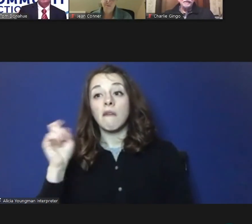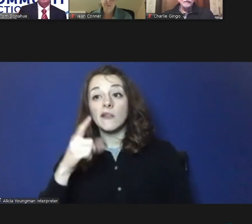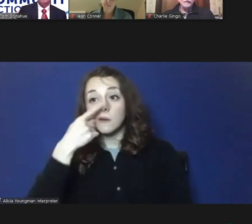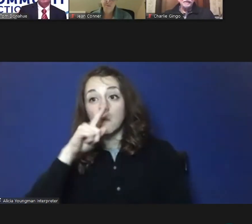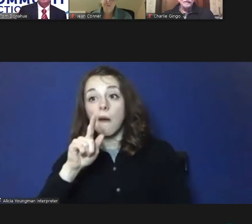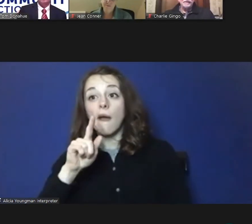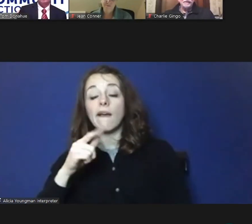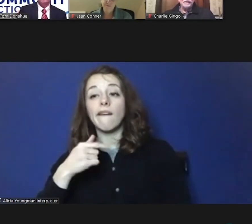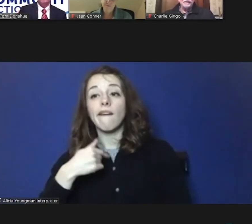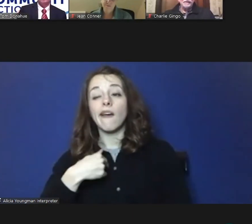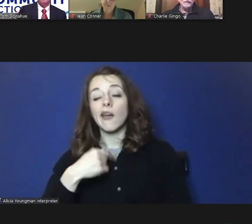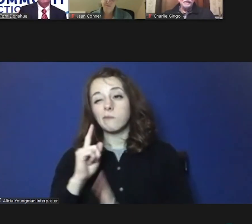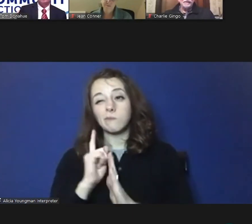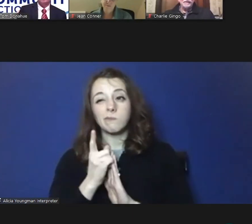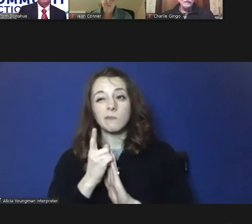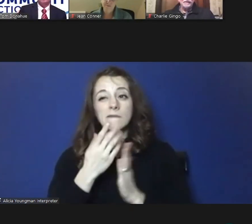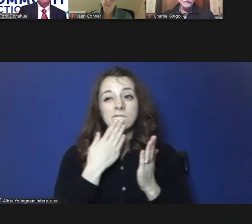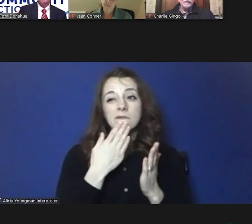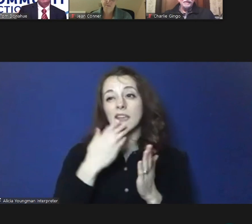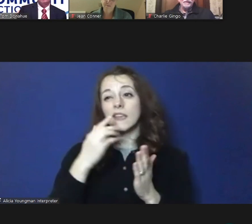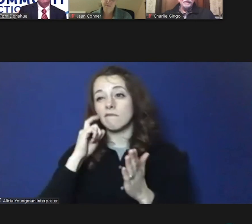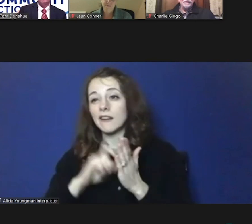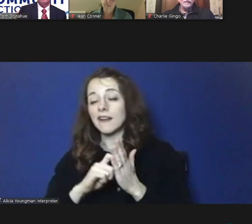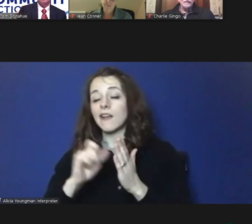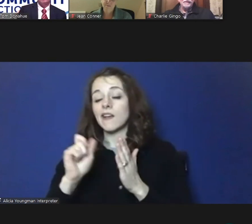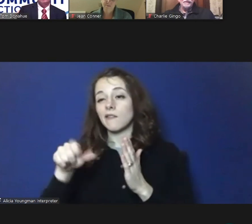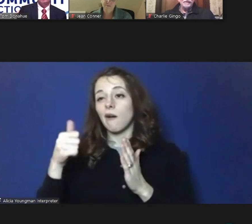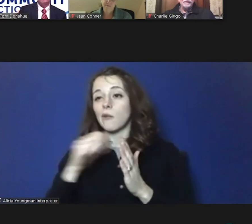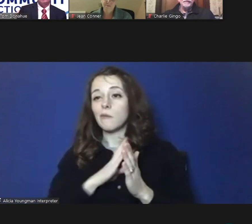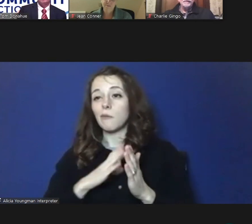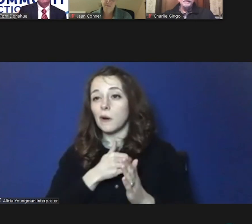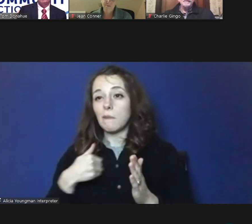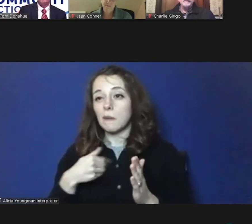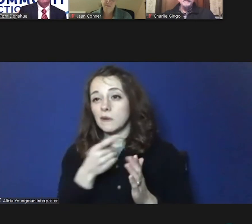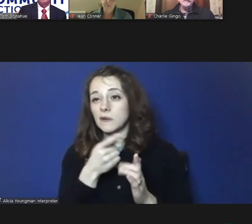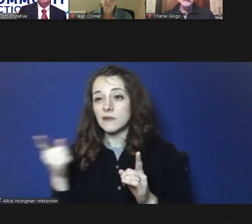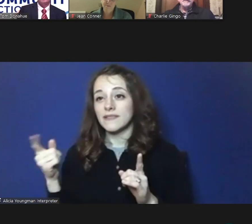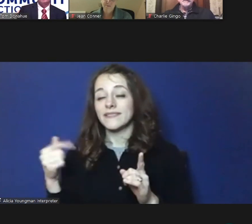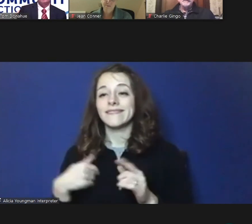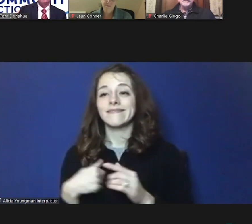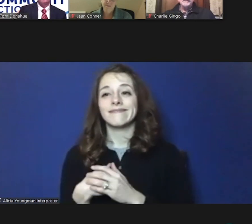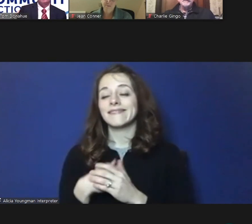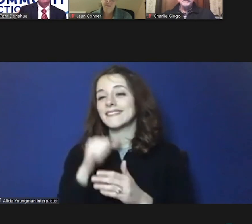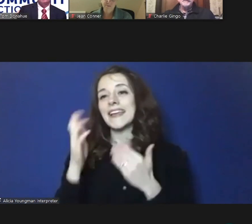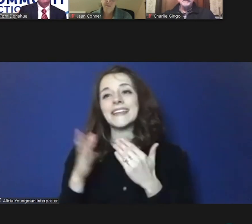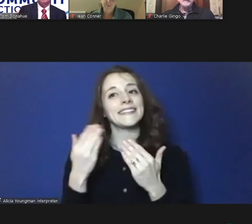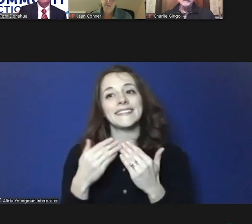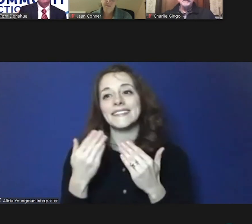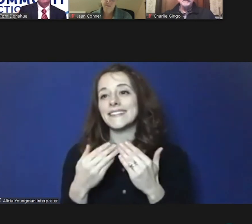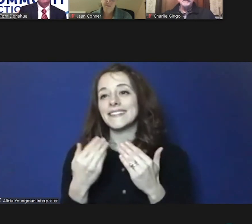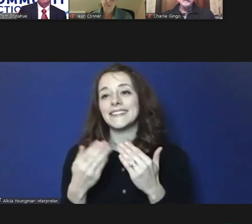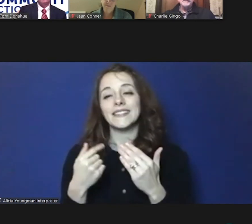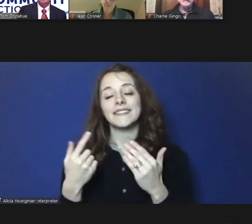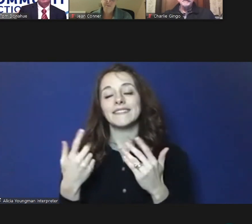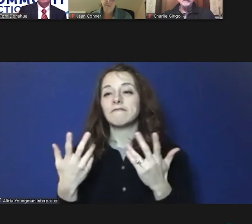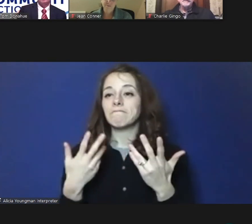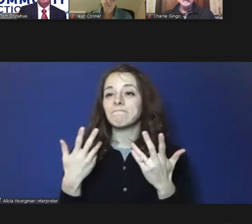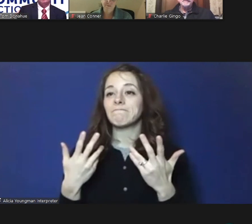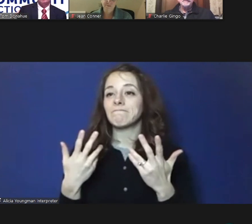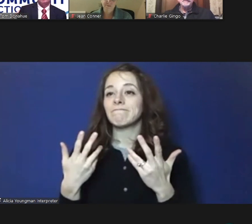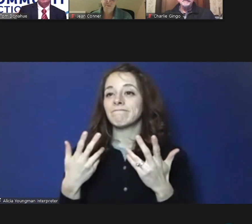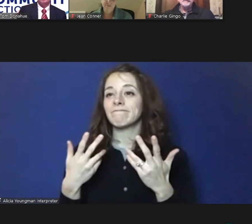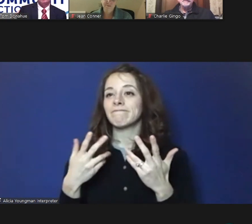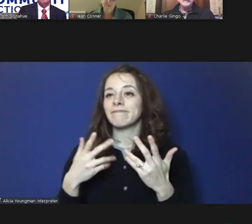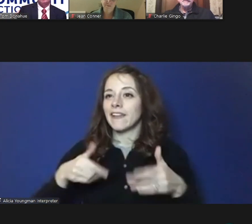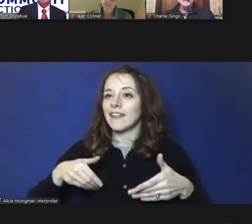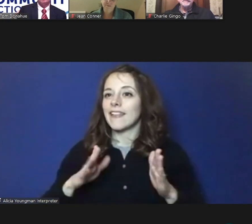thank and acknowledge the other board members on this board. It's not going to be easy to have them introduce